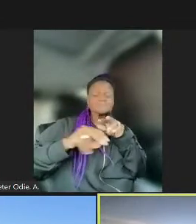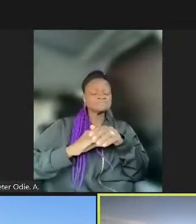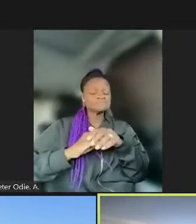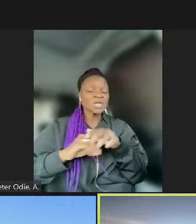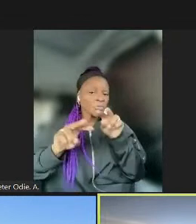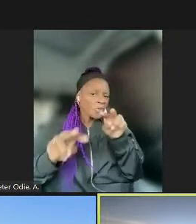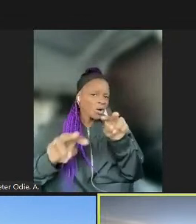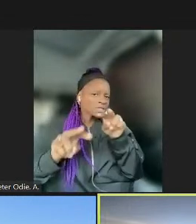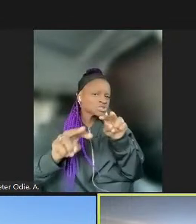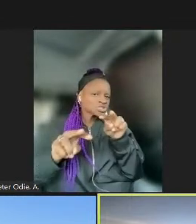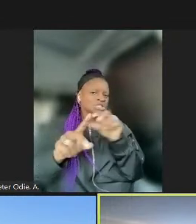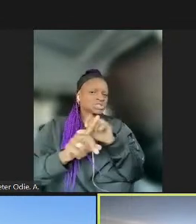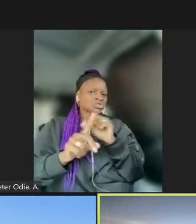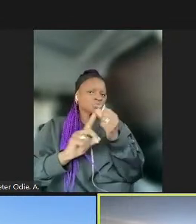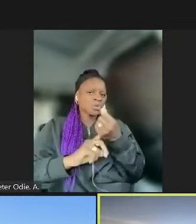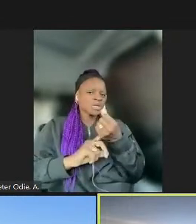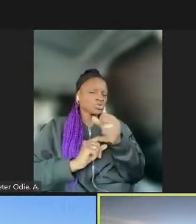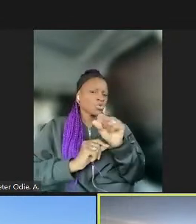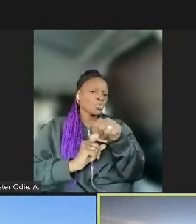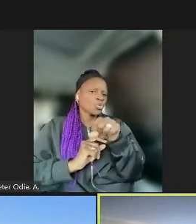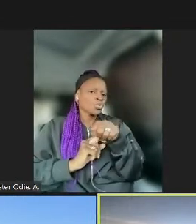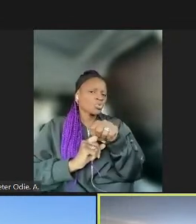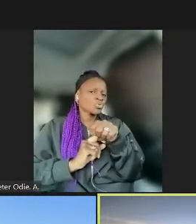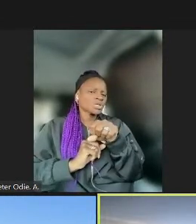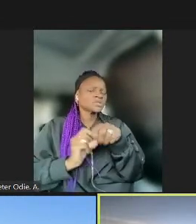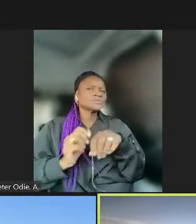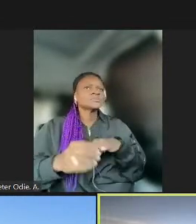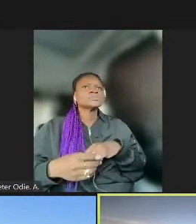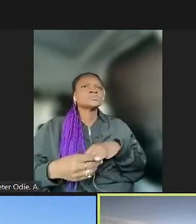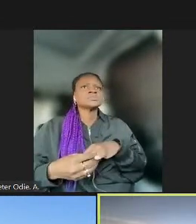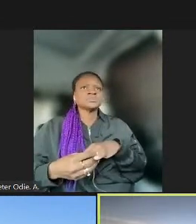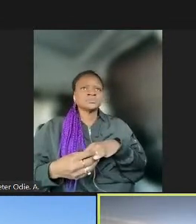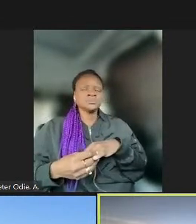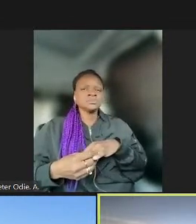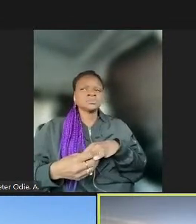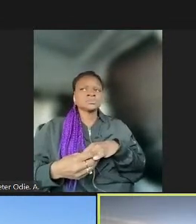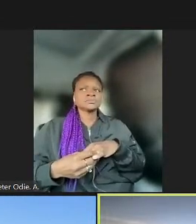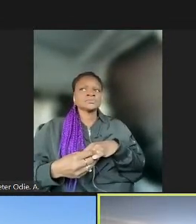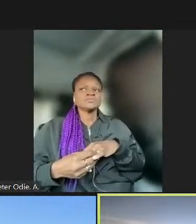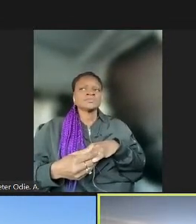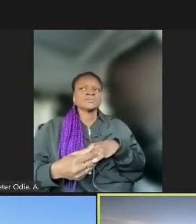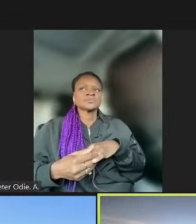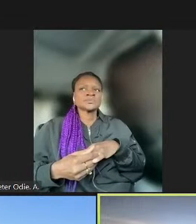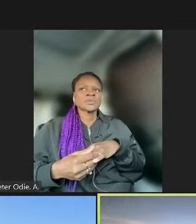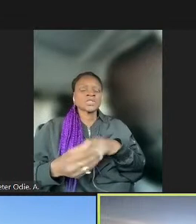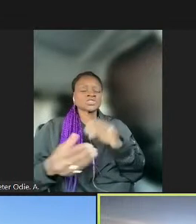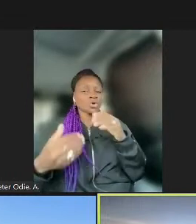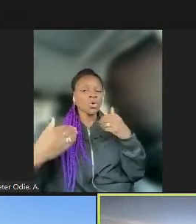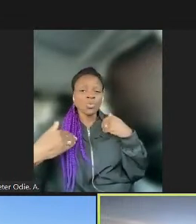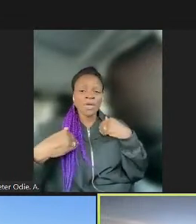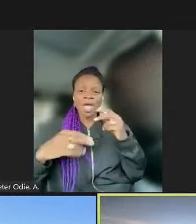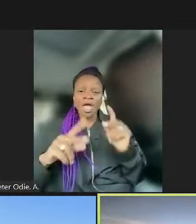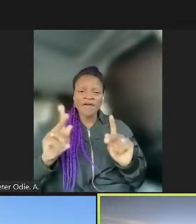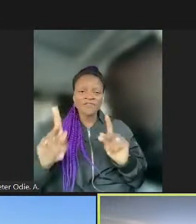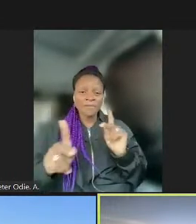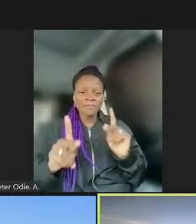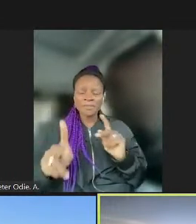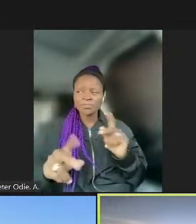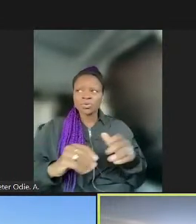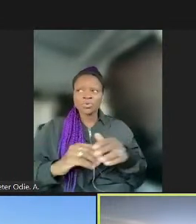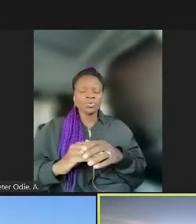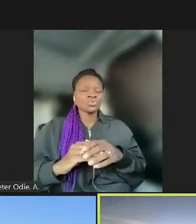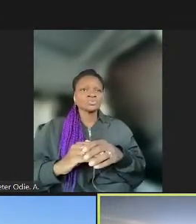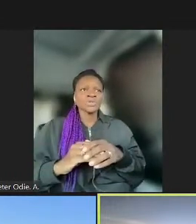however. As we've spoken out about before, deferred care, meaning people who didn't seek care last year